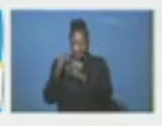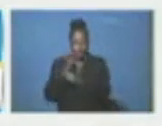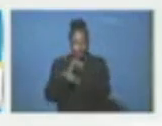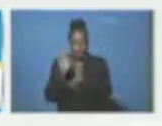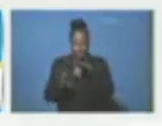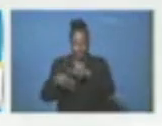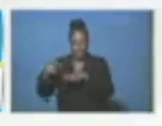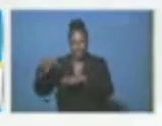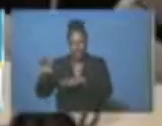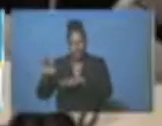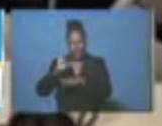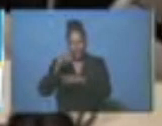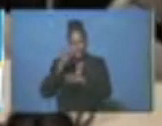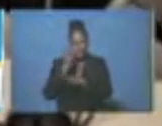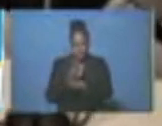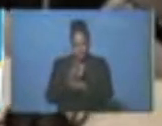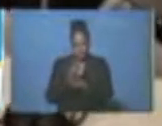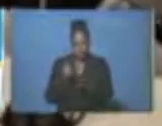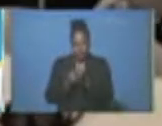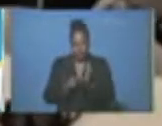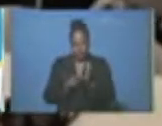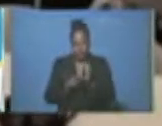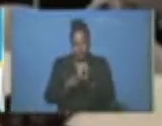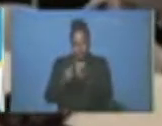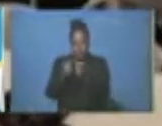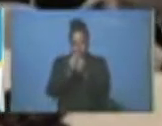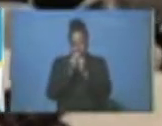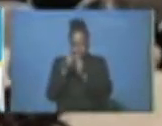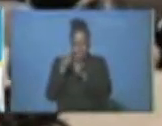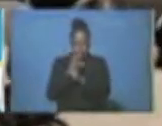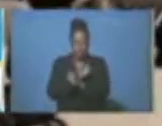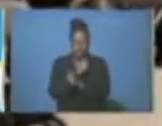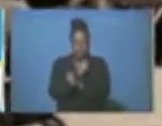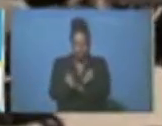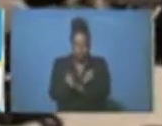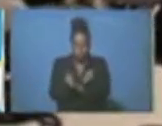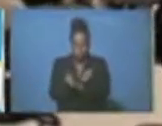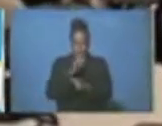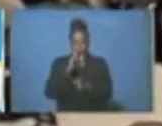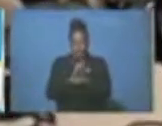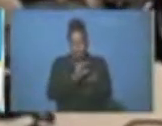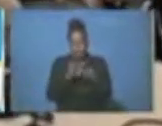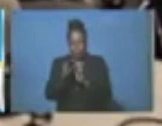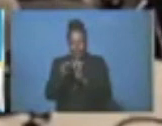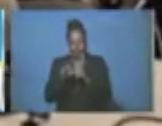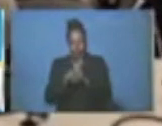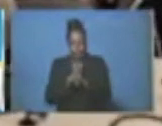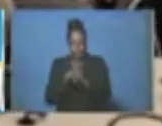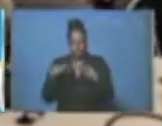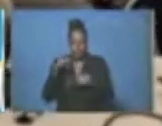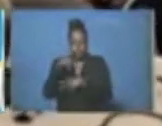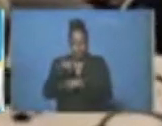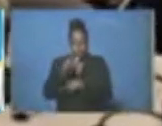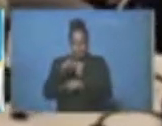immediately. It's profound because it shows the solidarity between three arms of the labor movement in 58. You had the PLP led